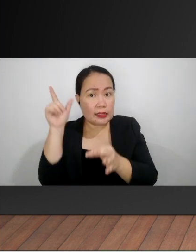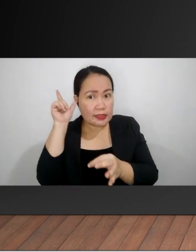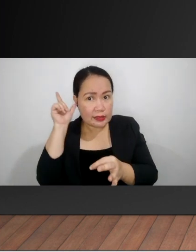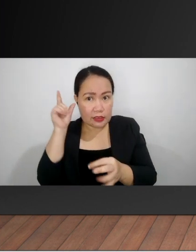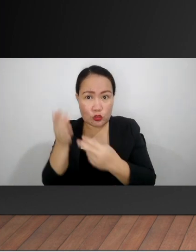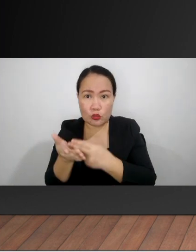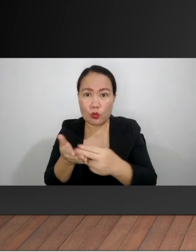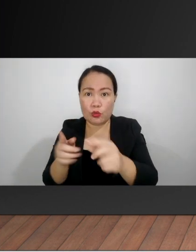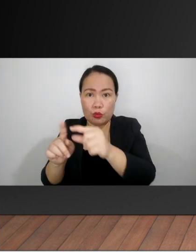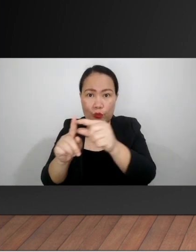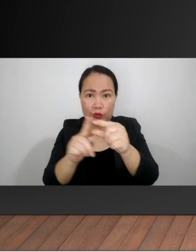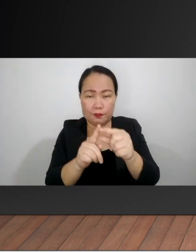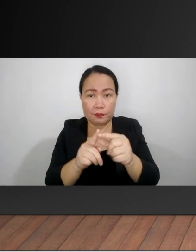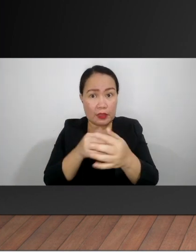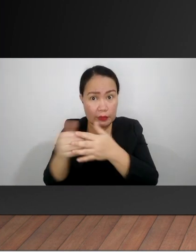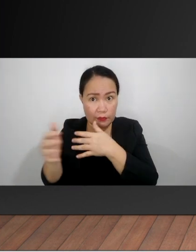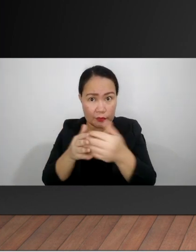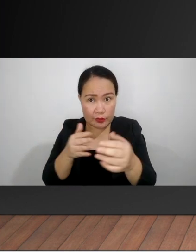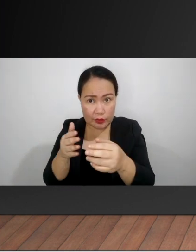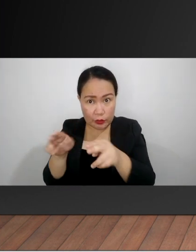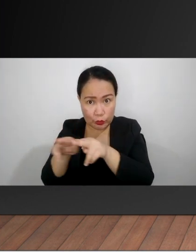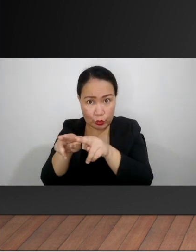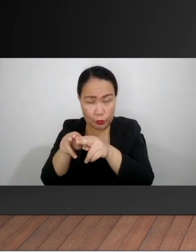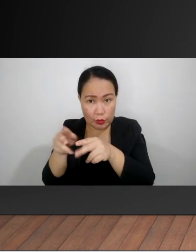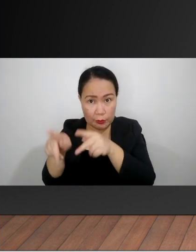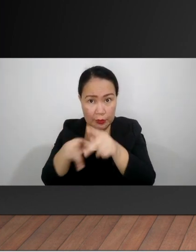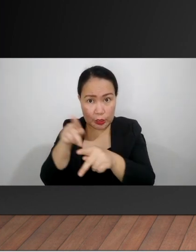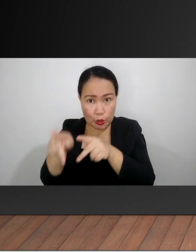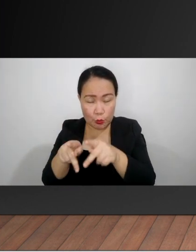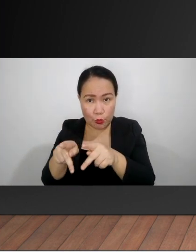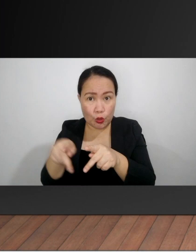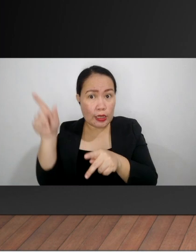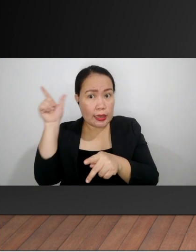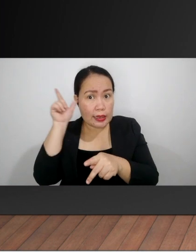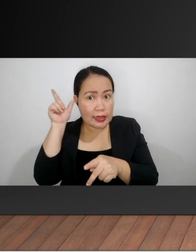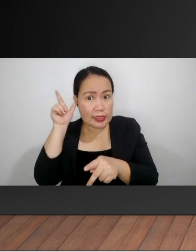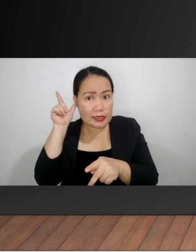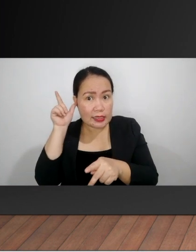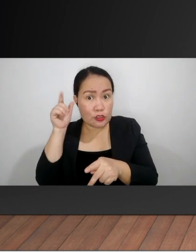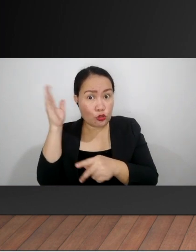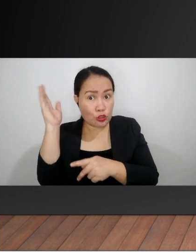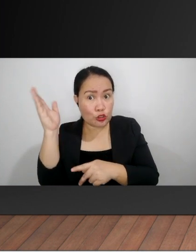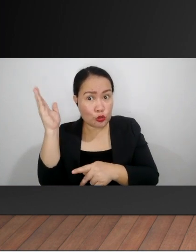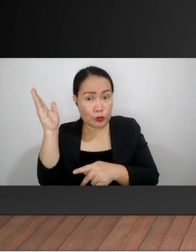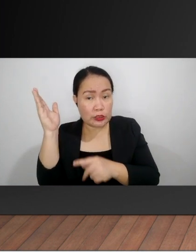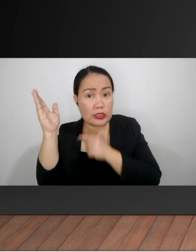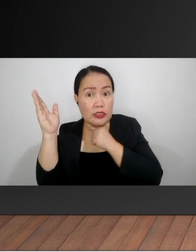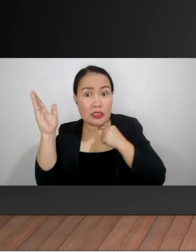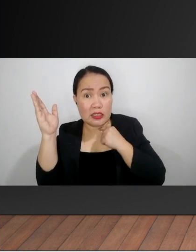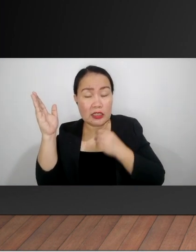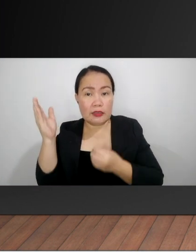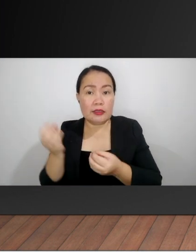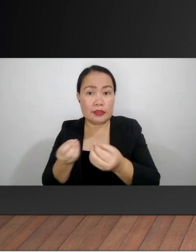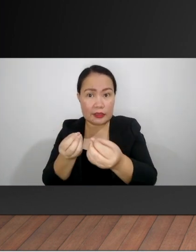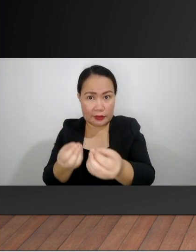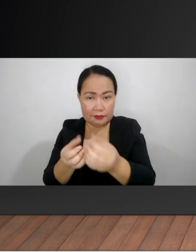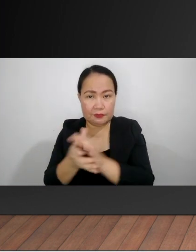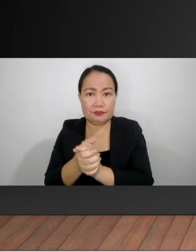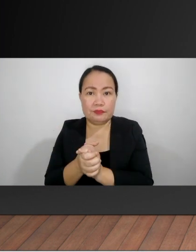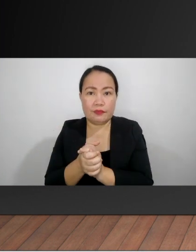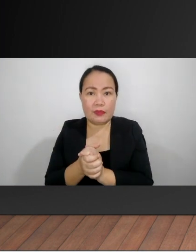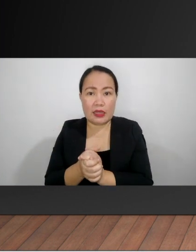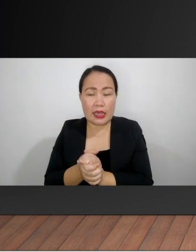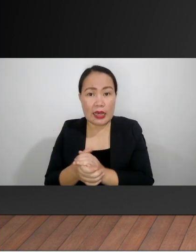the holy word. Even ordinary people did not hesitate to listen to the sermon that the preacher would